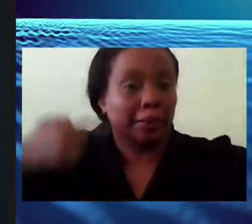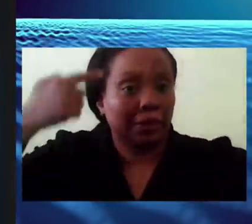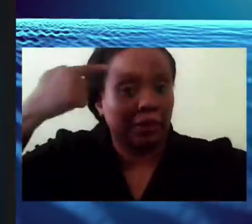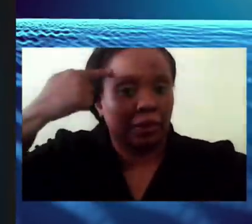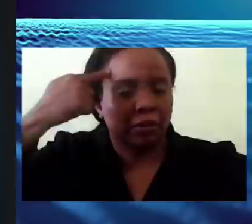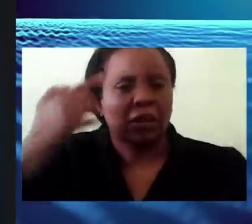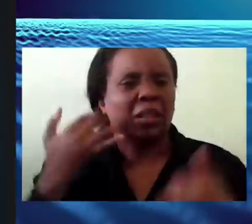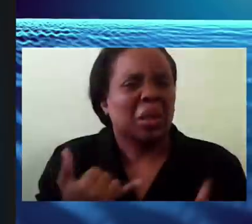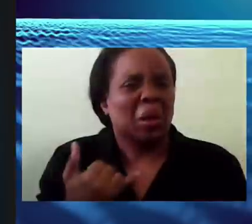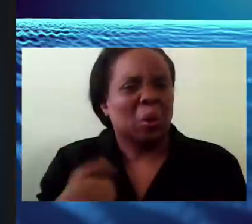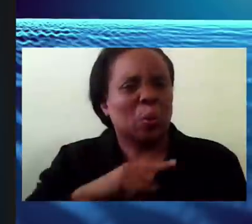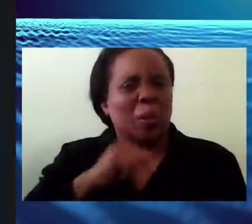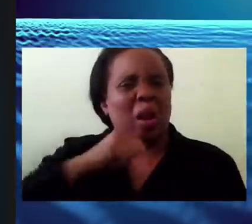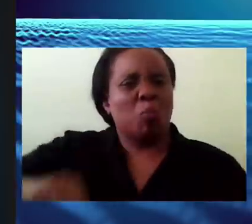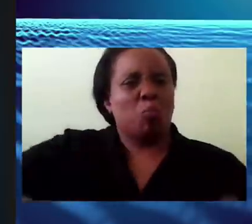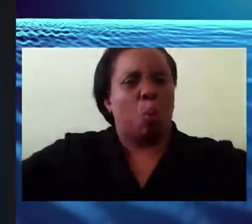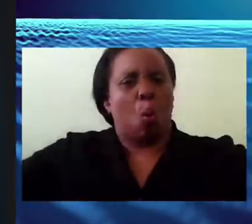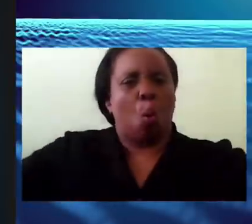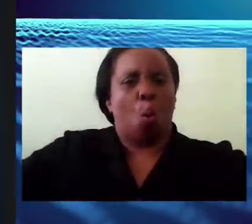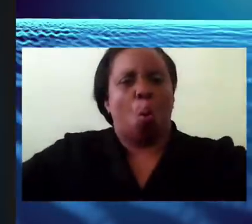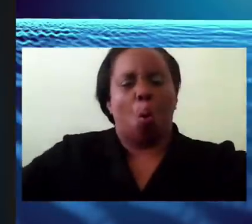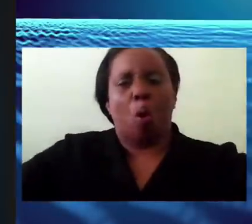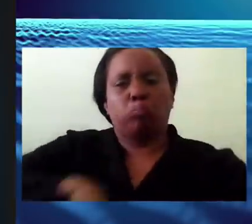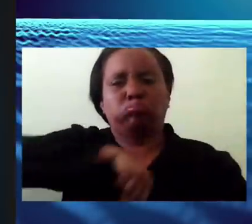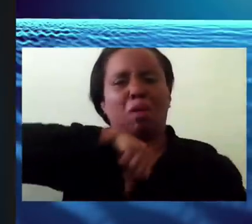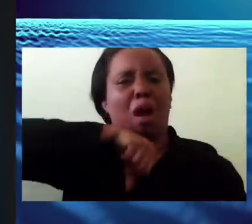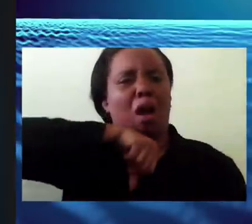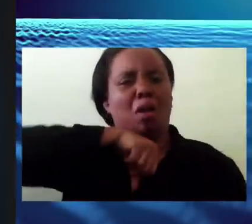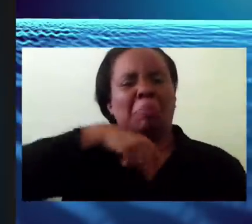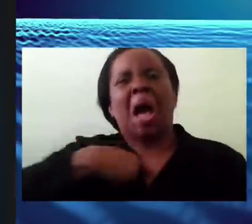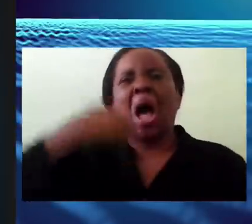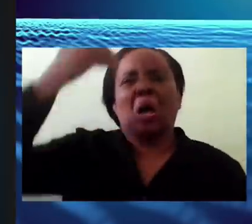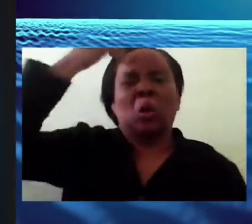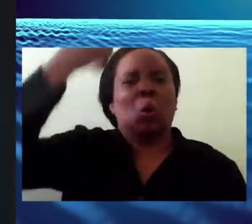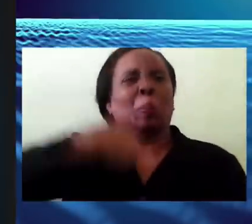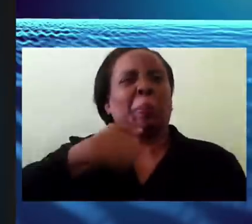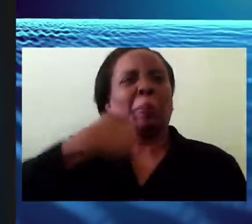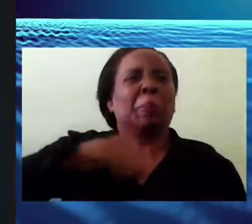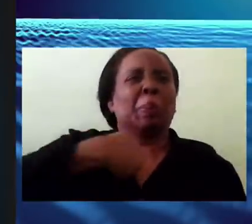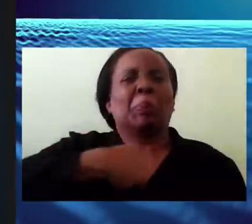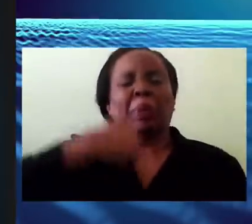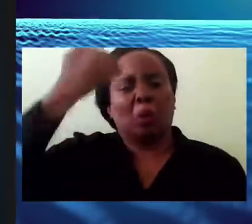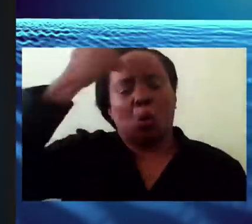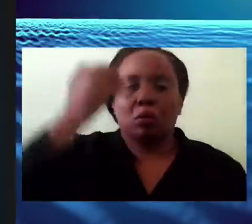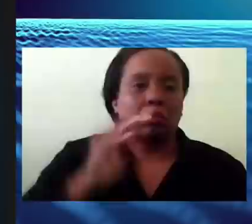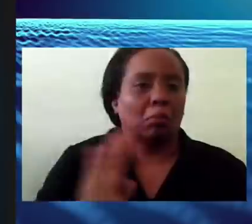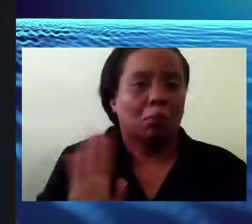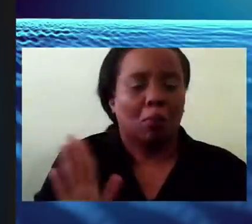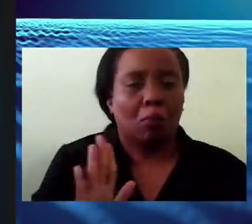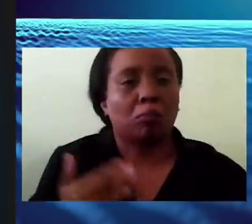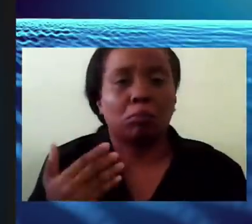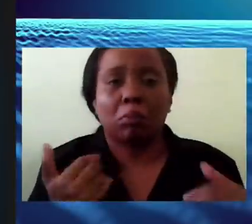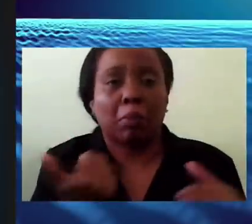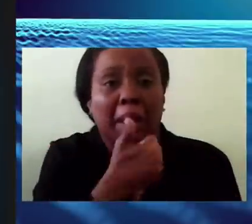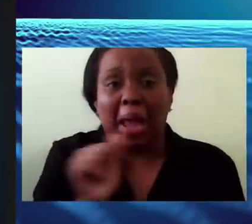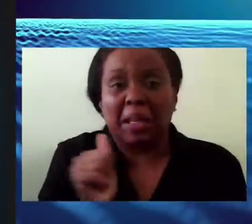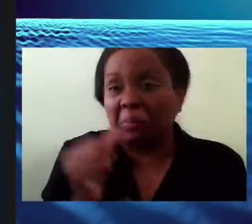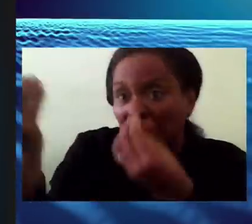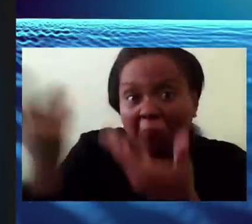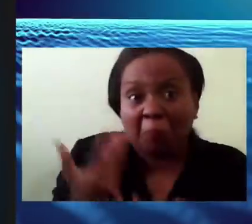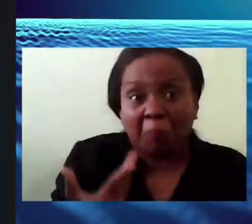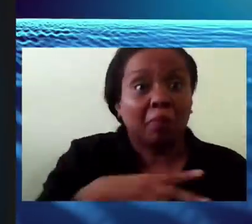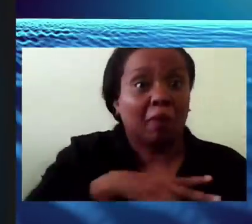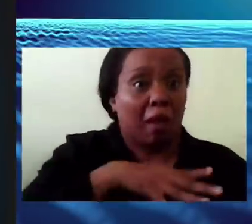now. This is a learning curve for all of us, and the aim is to just get Barbados as clean as possible, as quickly as possible. To that